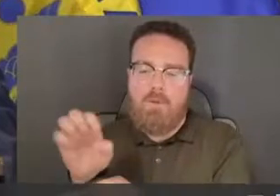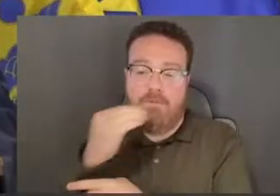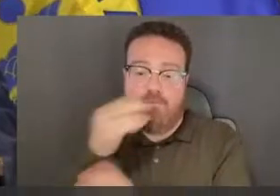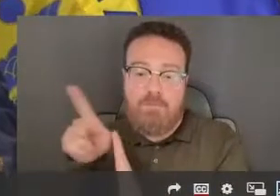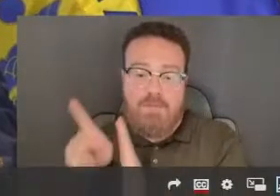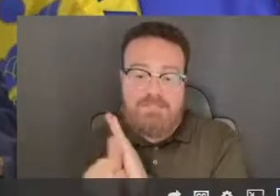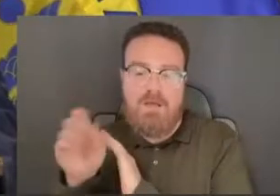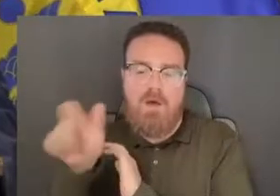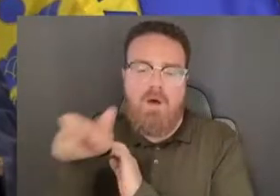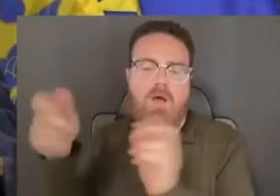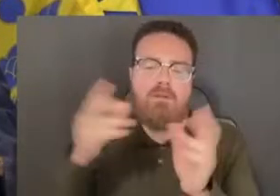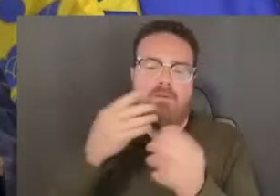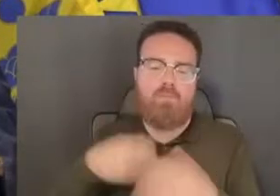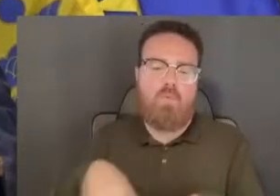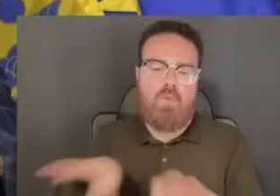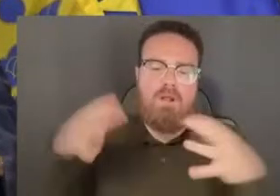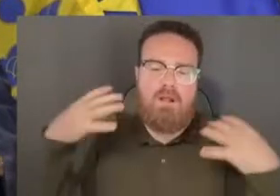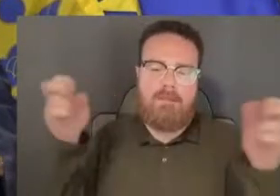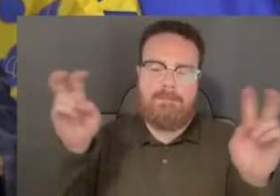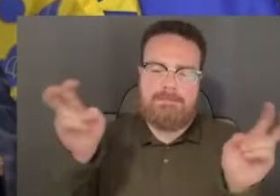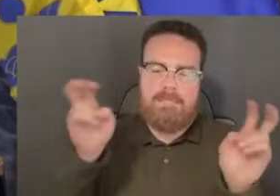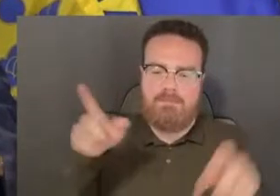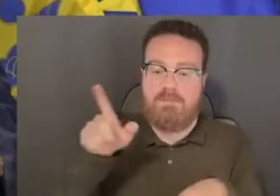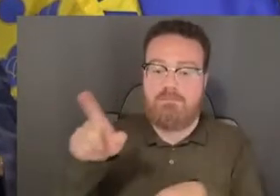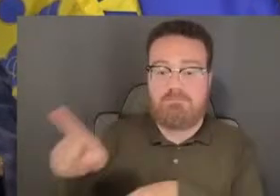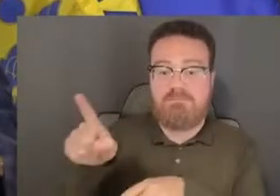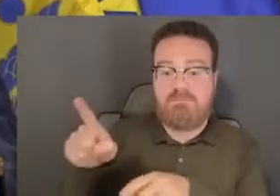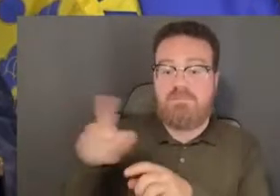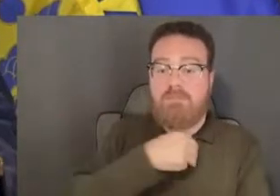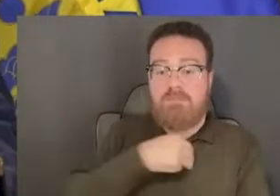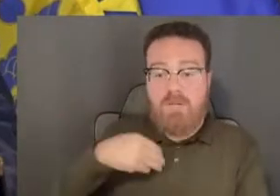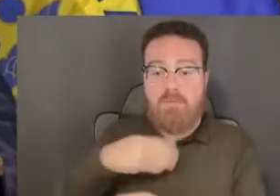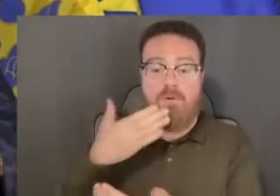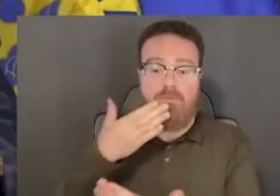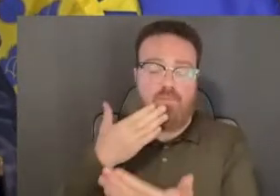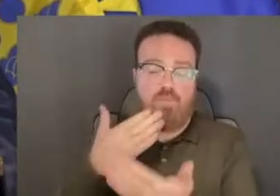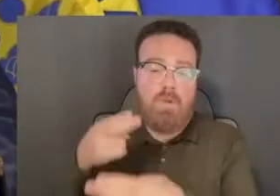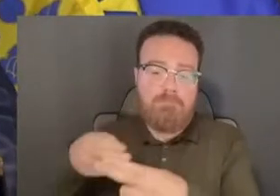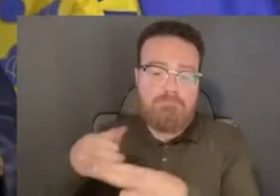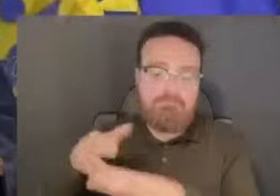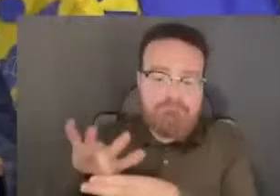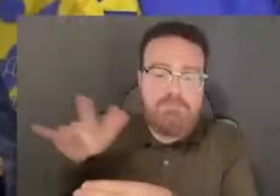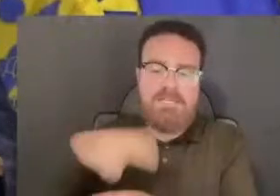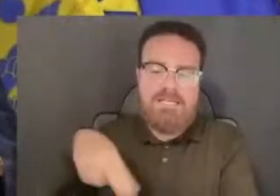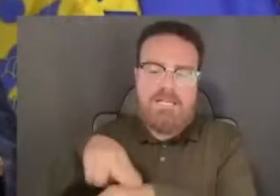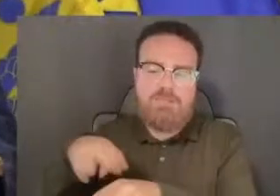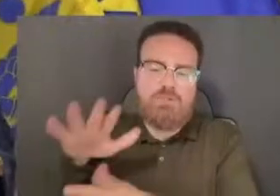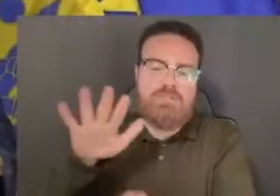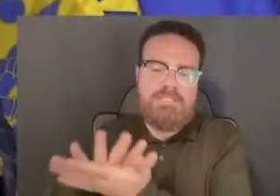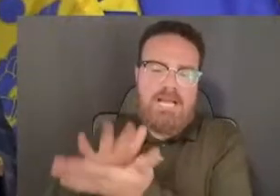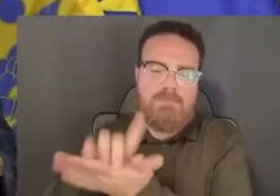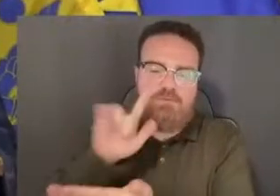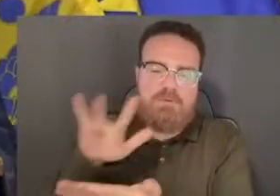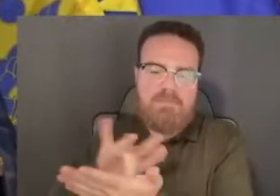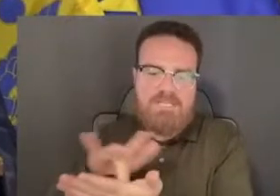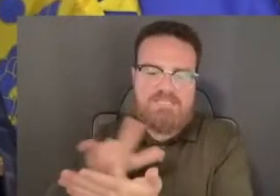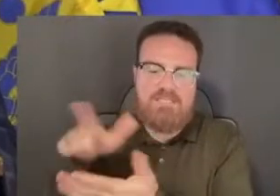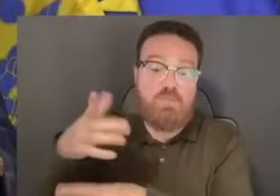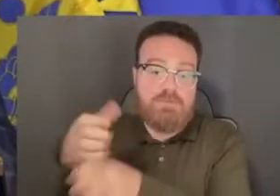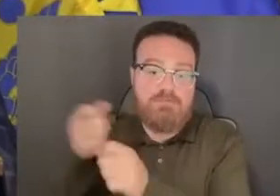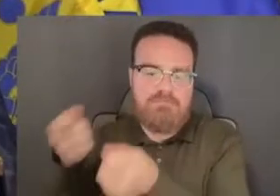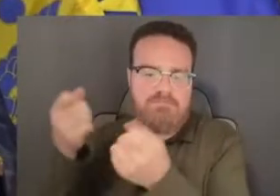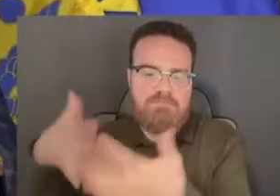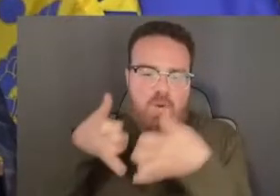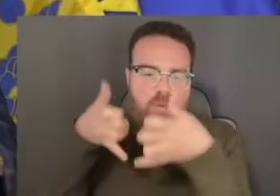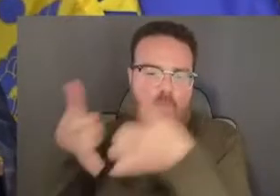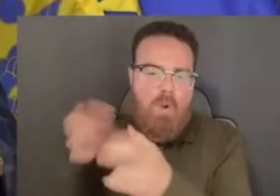policy in the field of medicine. One of the things I appreciate about Dr. Makary is that he cares deeply about people and has devoted